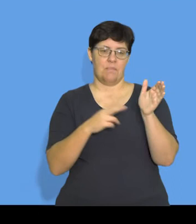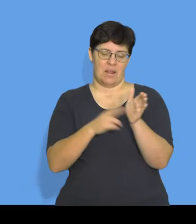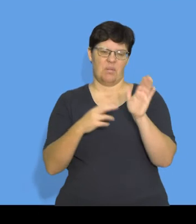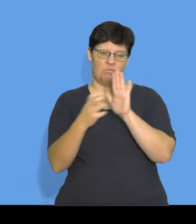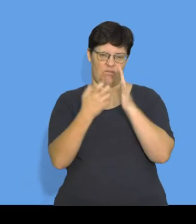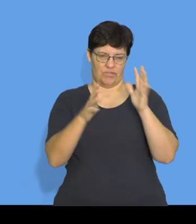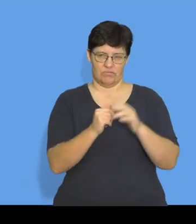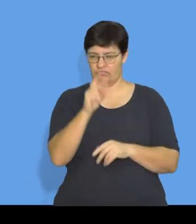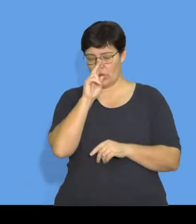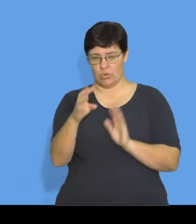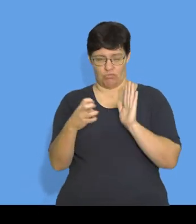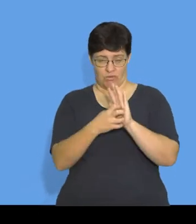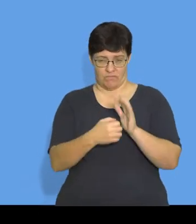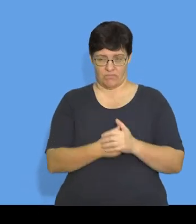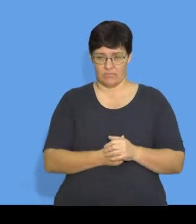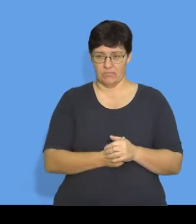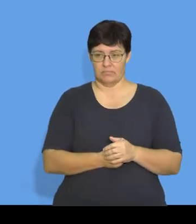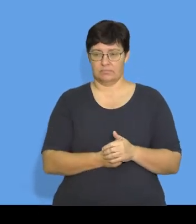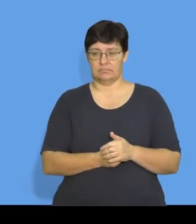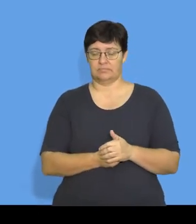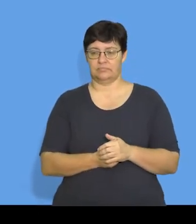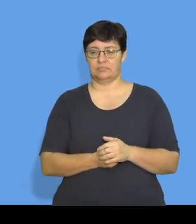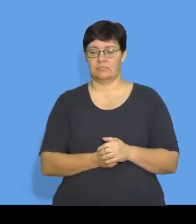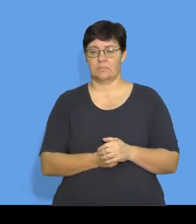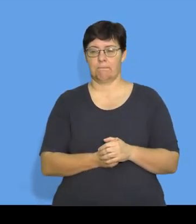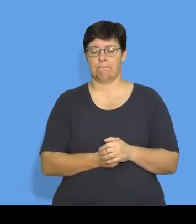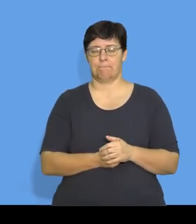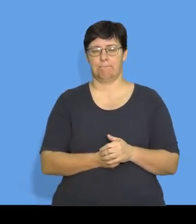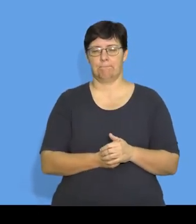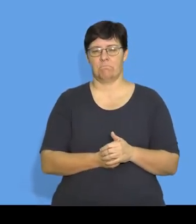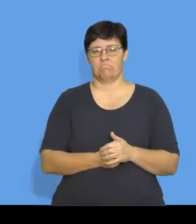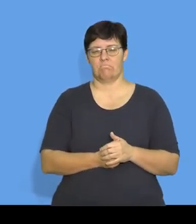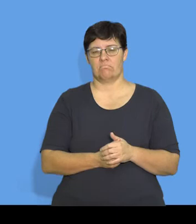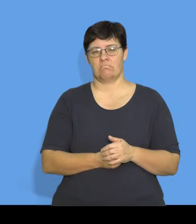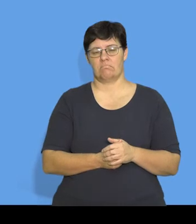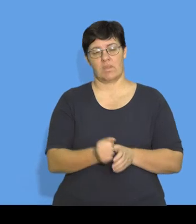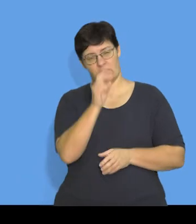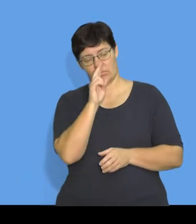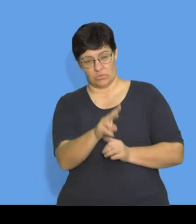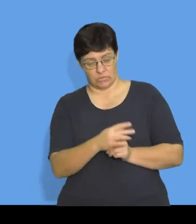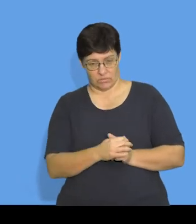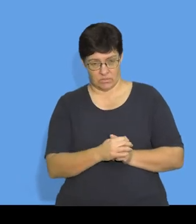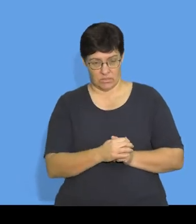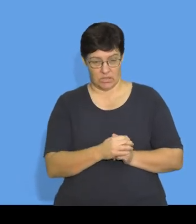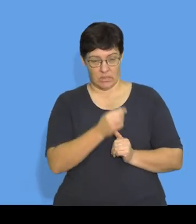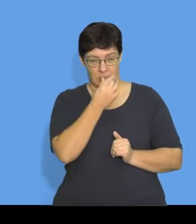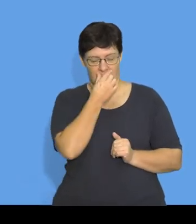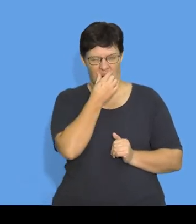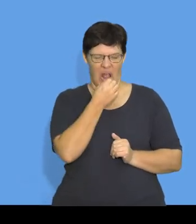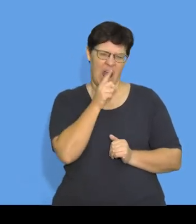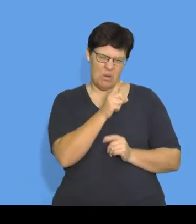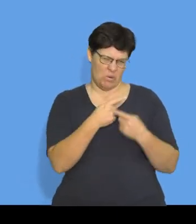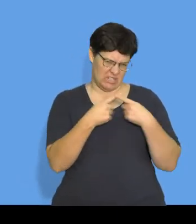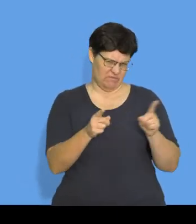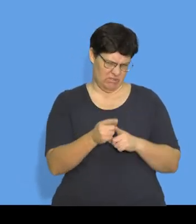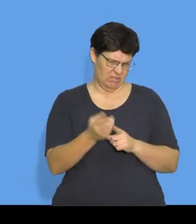So let's look at the graph. Here's the graph. Now, if you look at this graph looks a little different